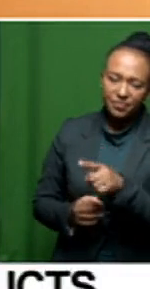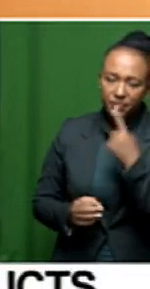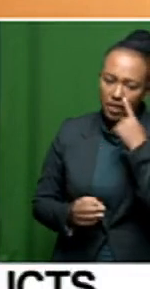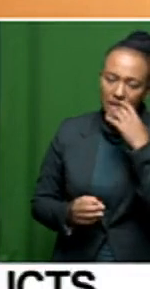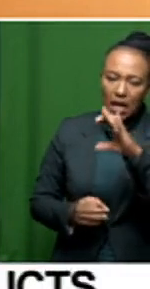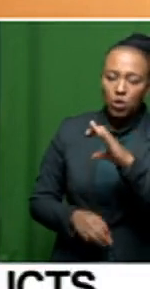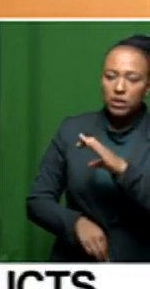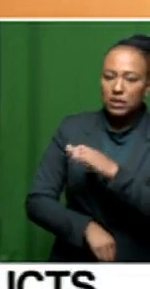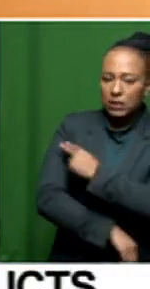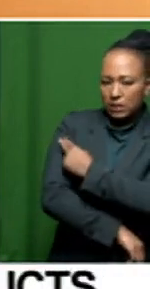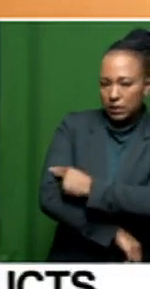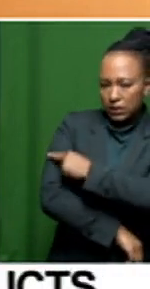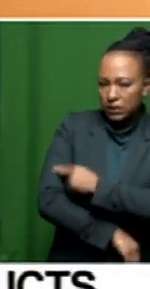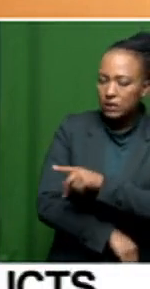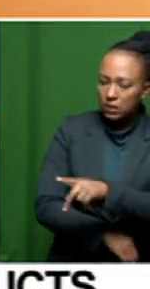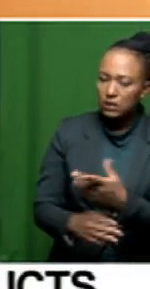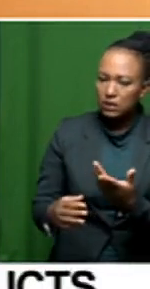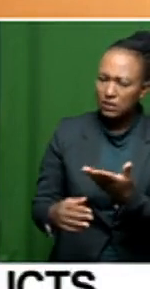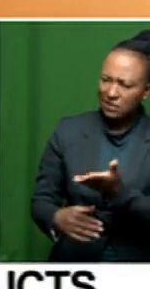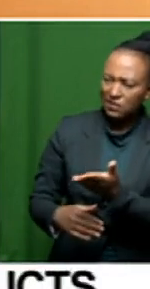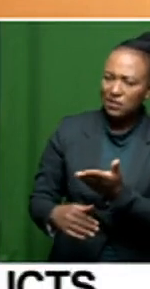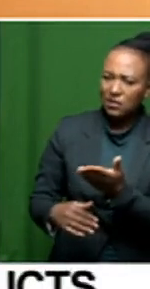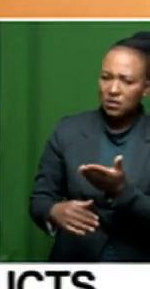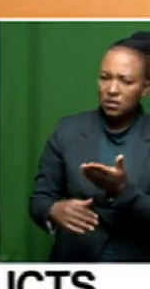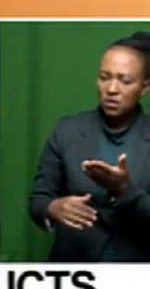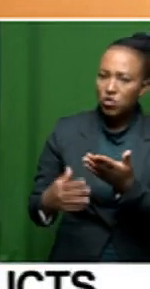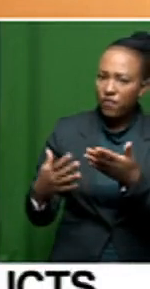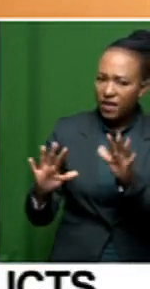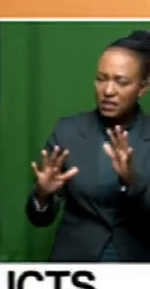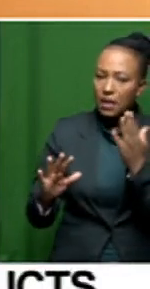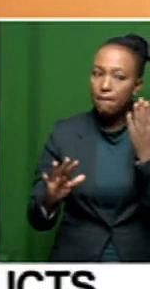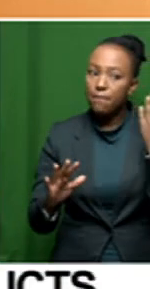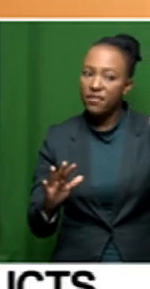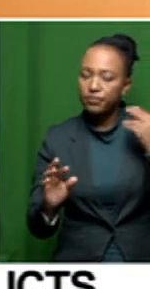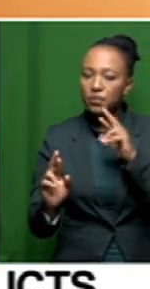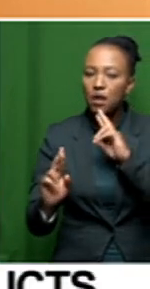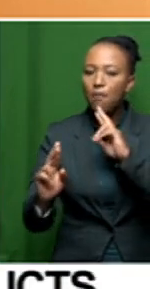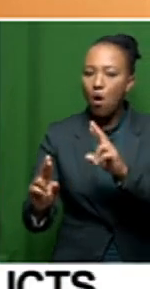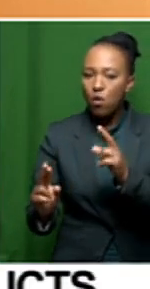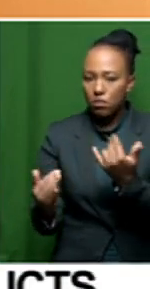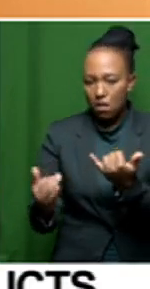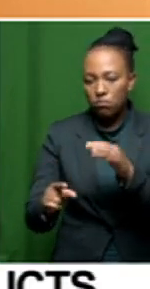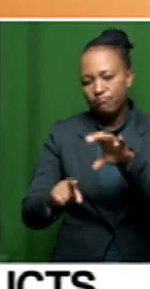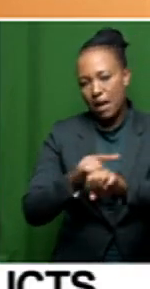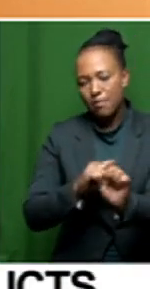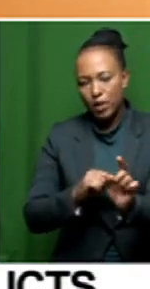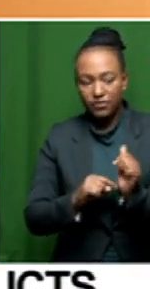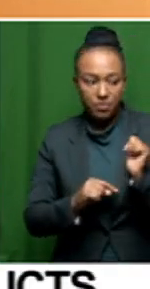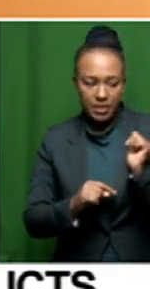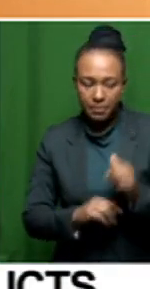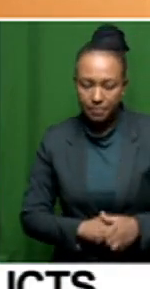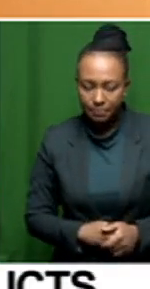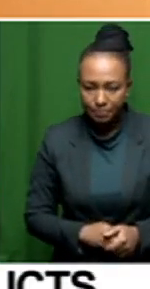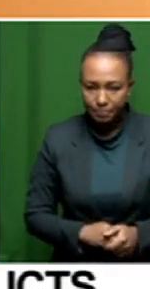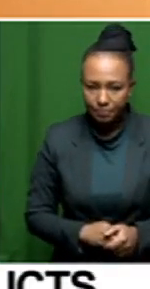Maxeke as a start. So what was the status report previously, and what did you find from yesterday's